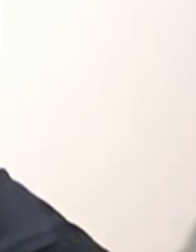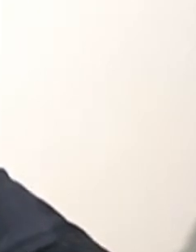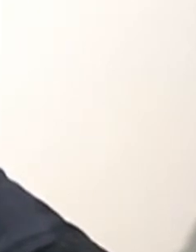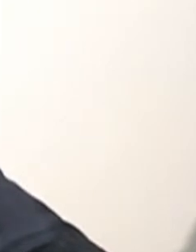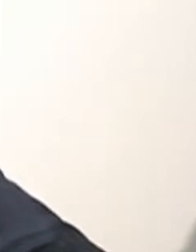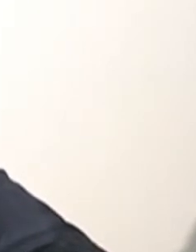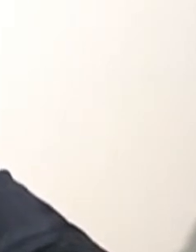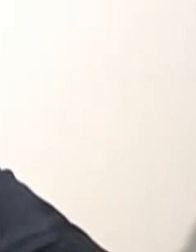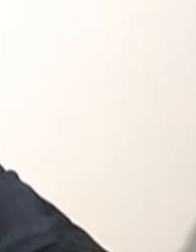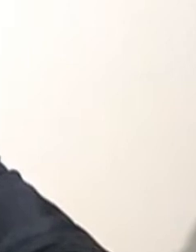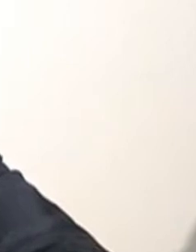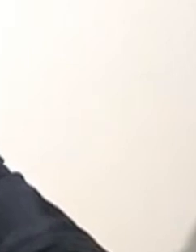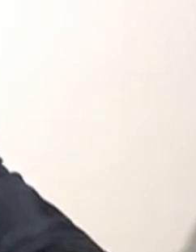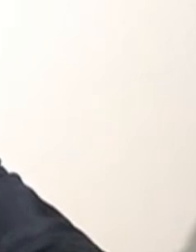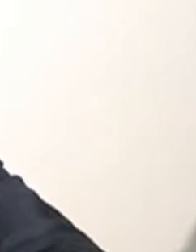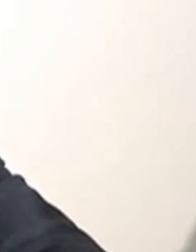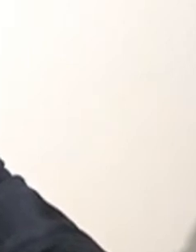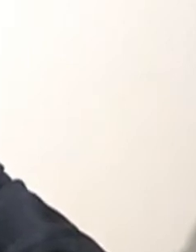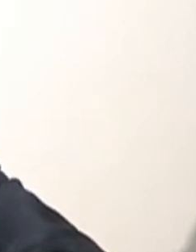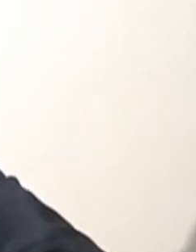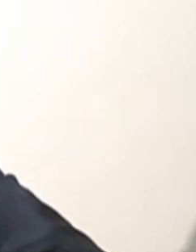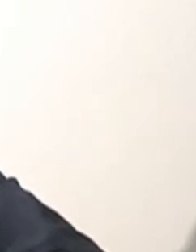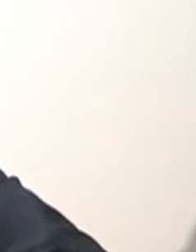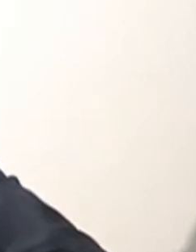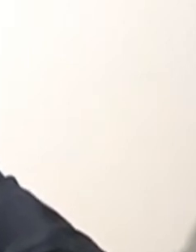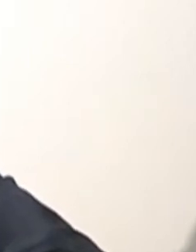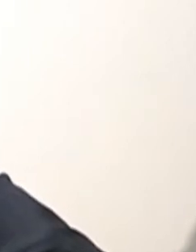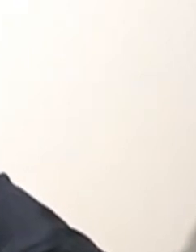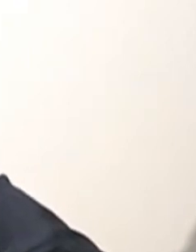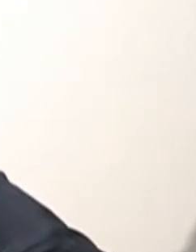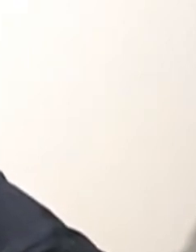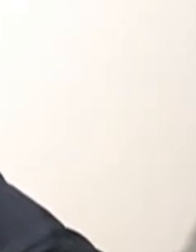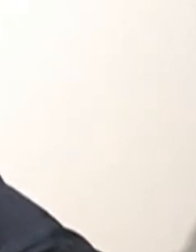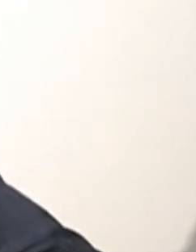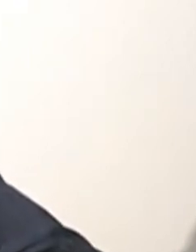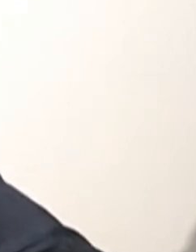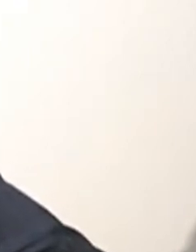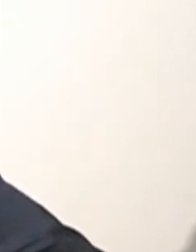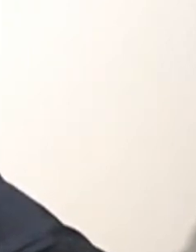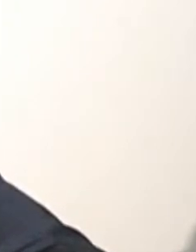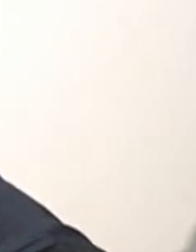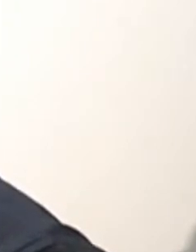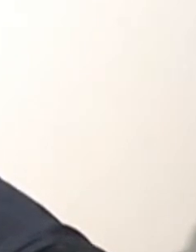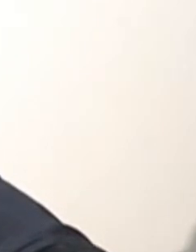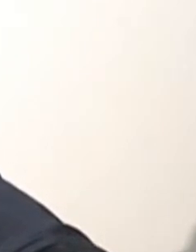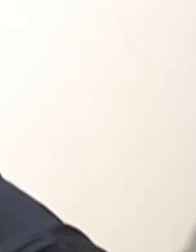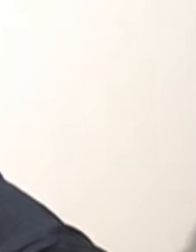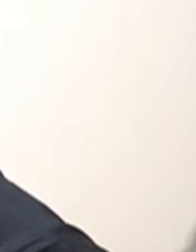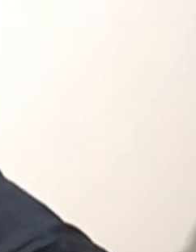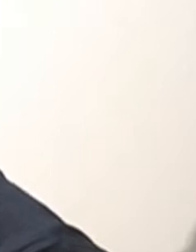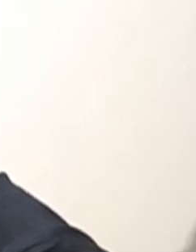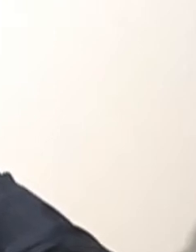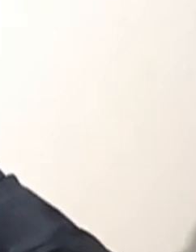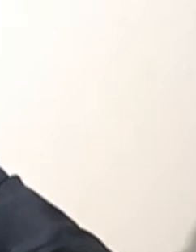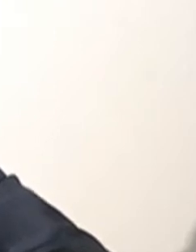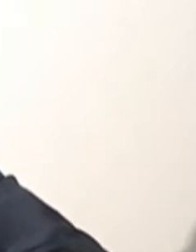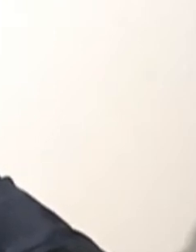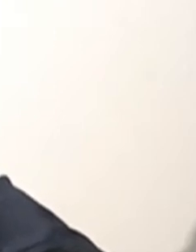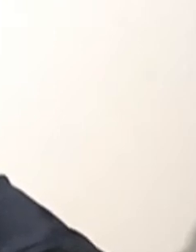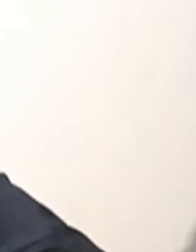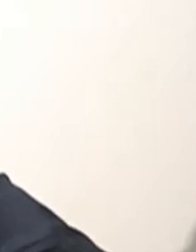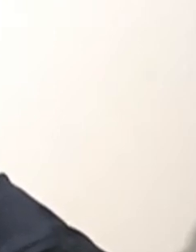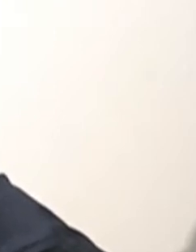even more important, more economic activity, more restaurants, hotels, and many of these activities, including even the